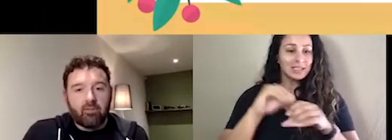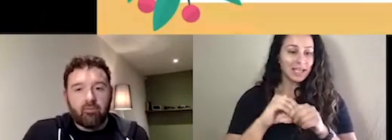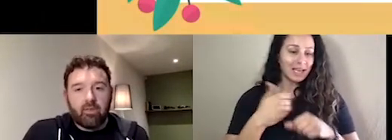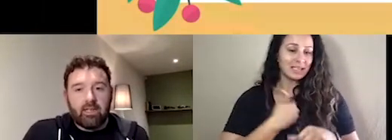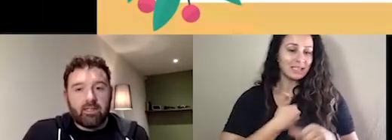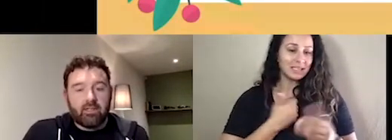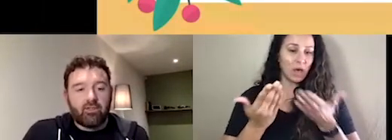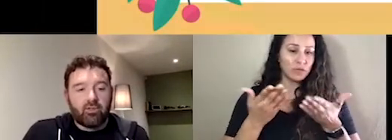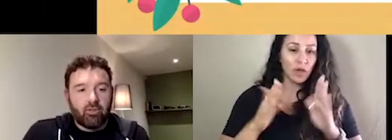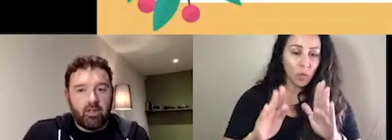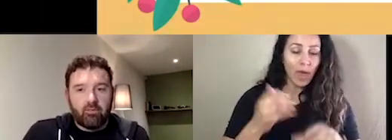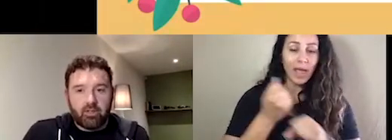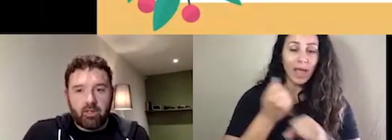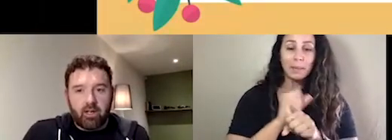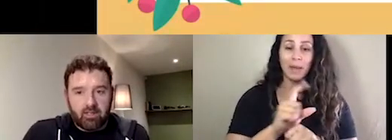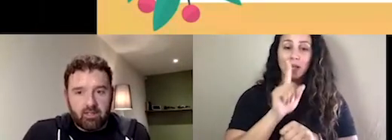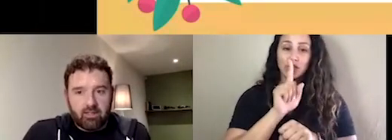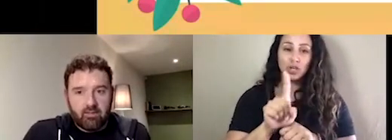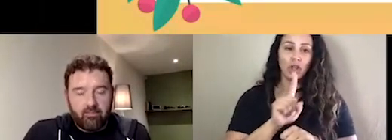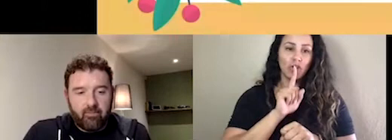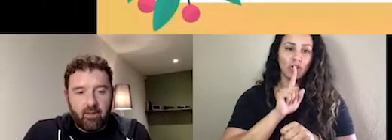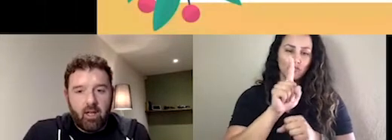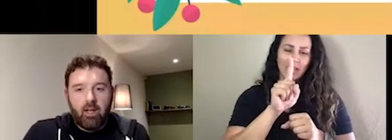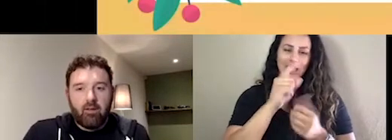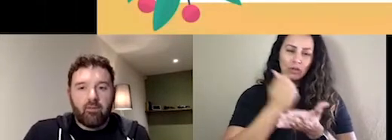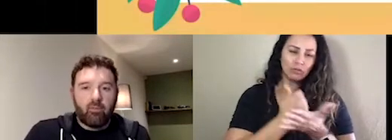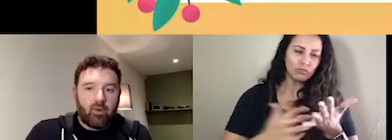make their listings truly rich with content.